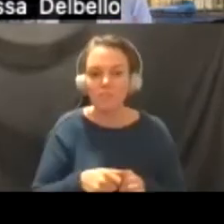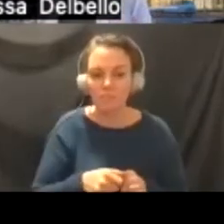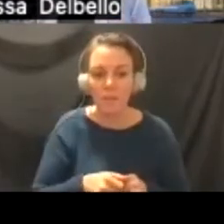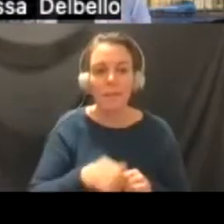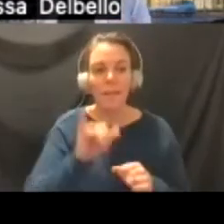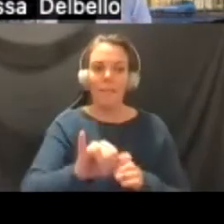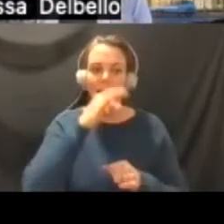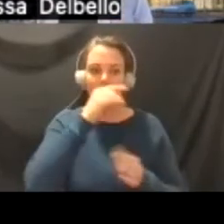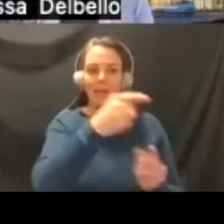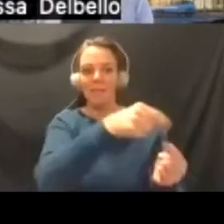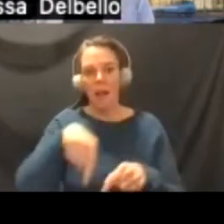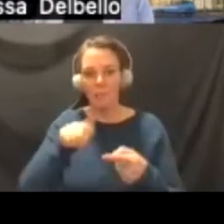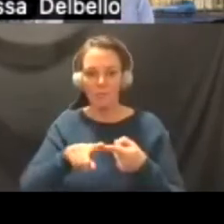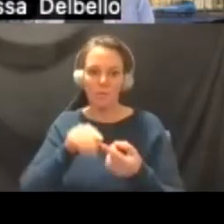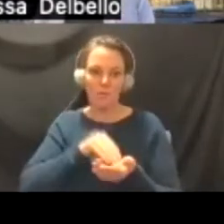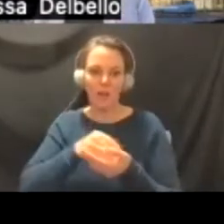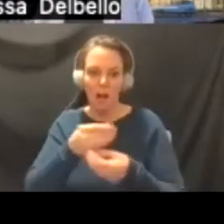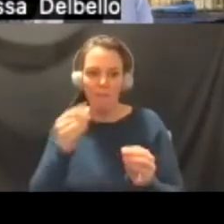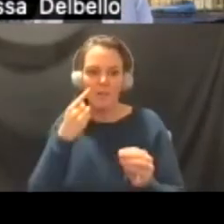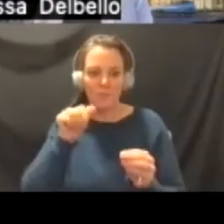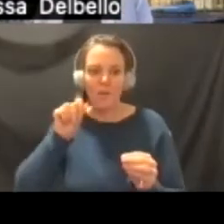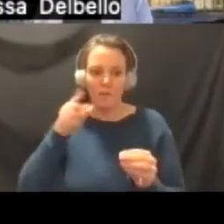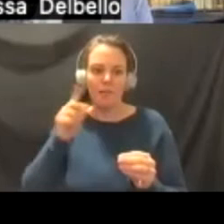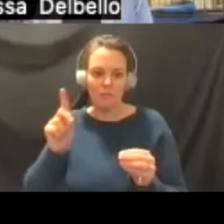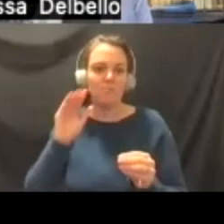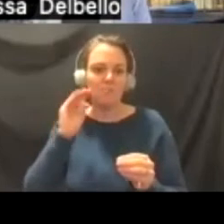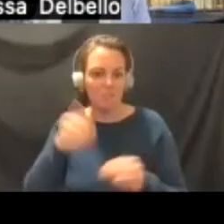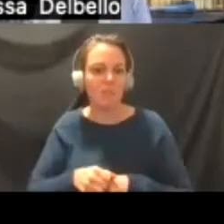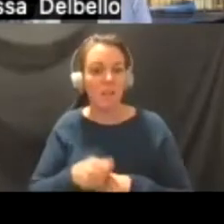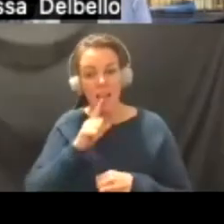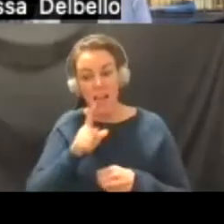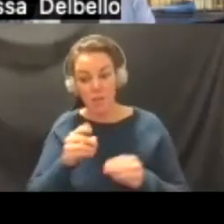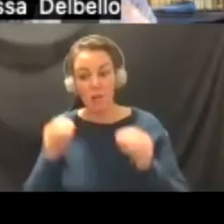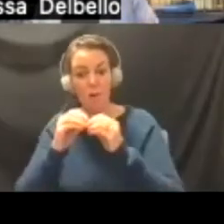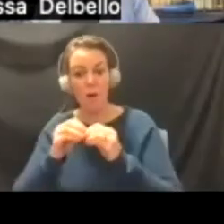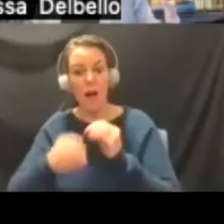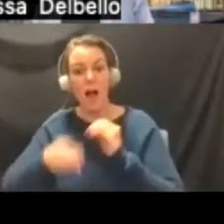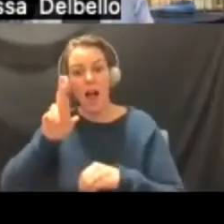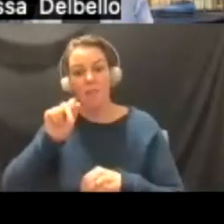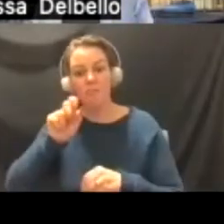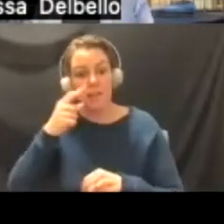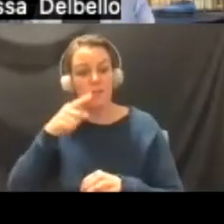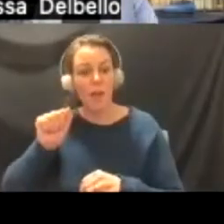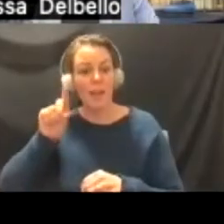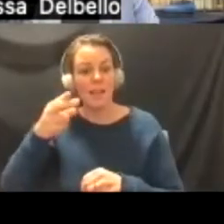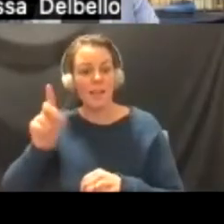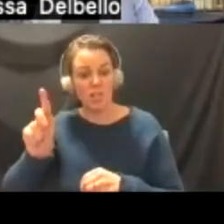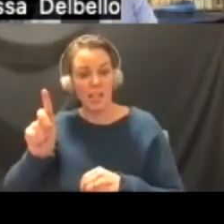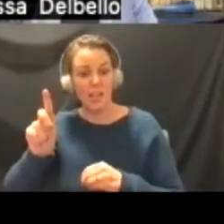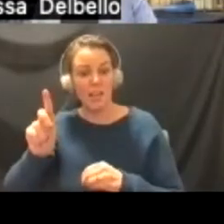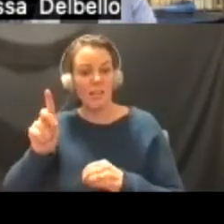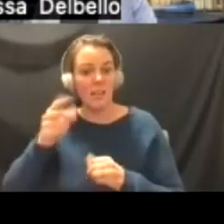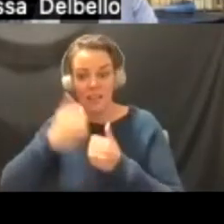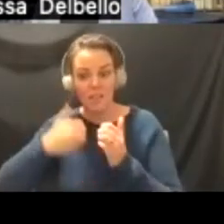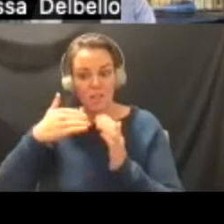clinical attention a lot. And there are higher rates of ADHD in study after study in the